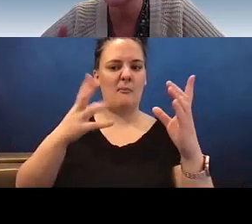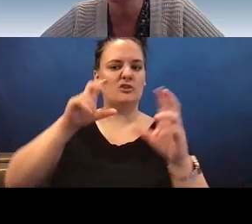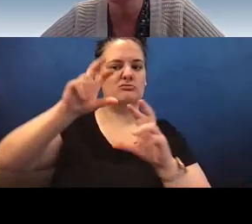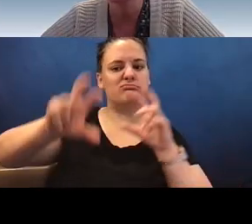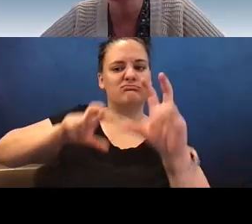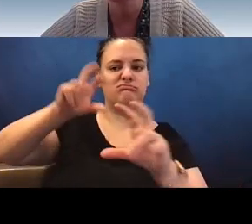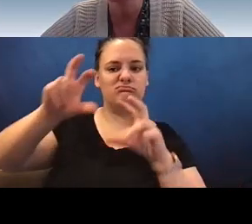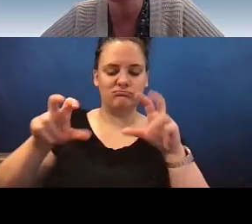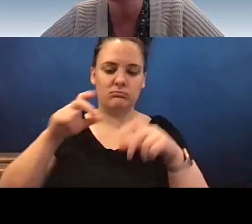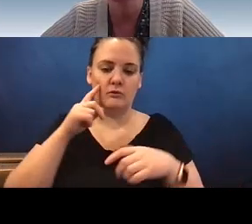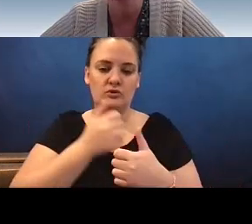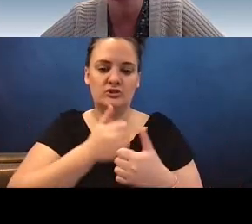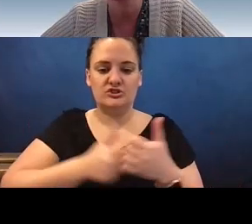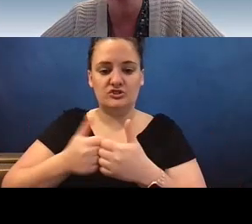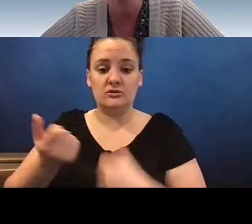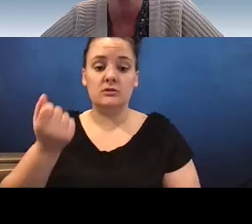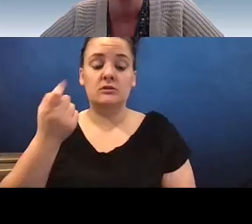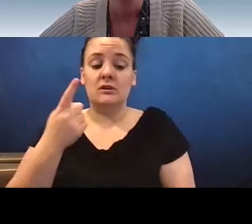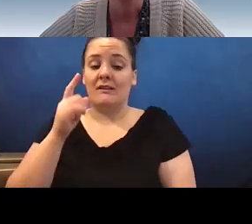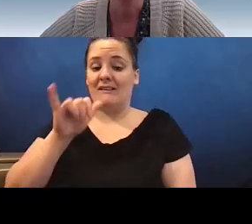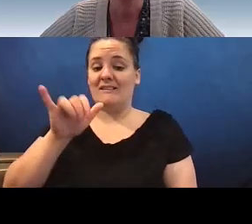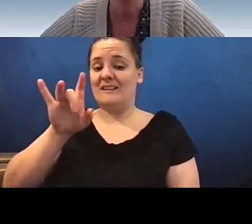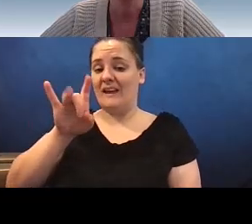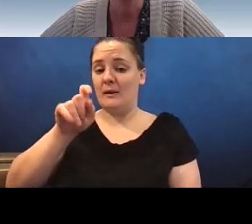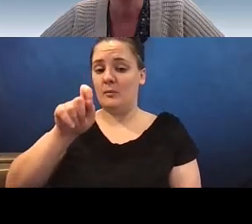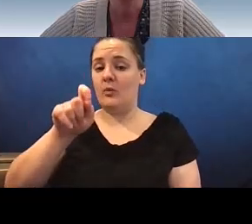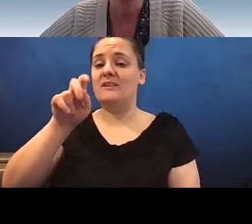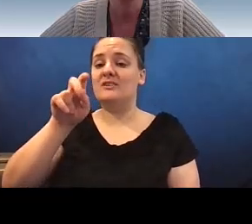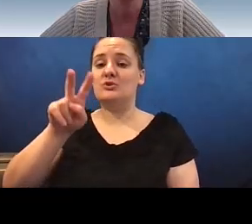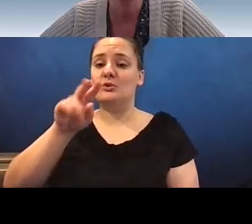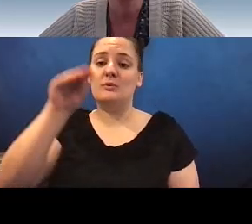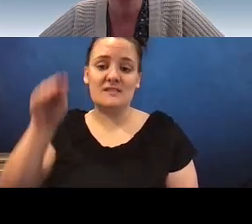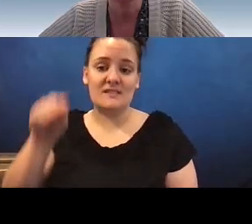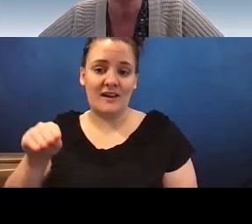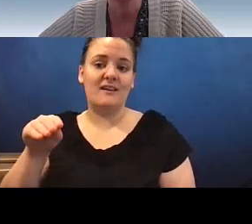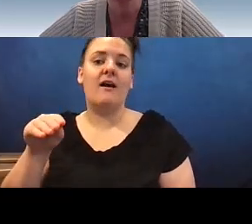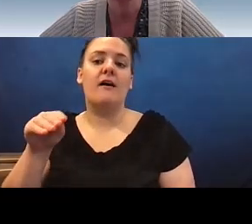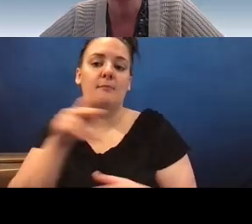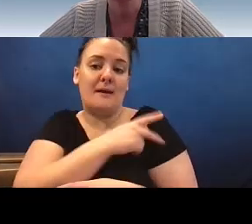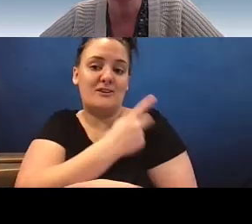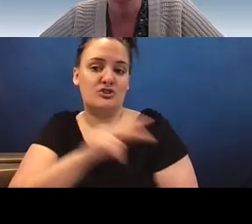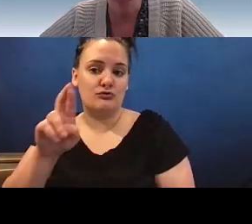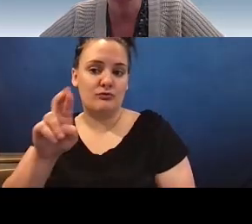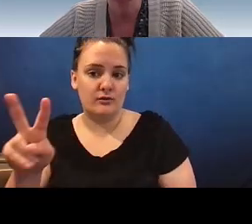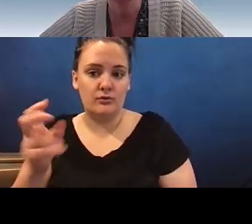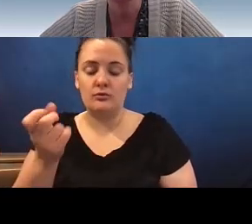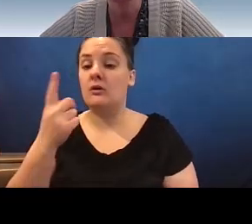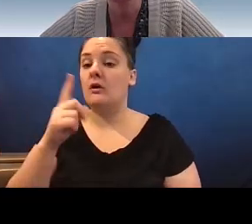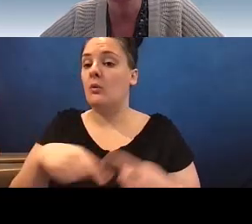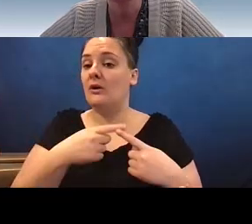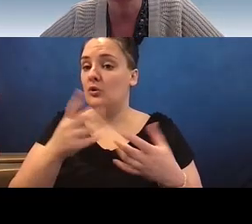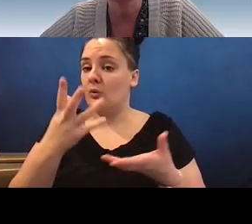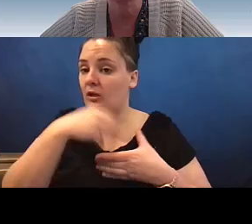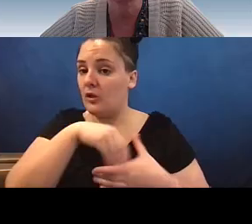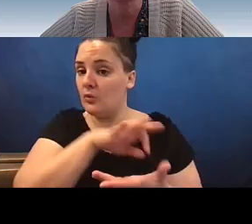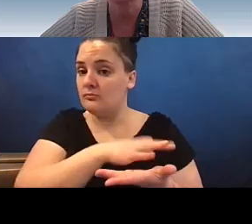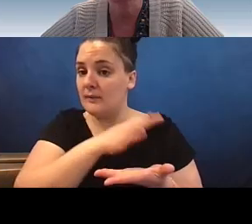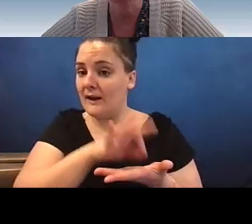slide is 8.2% of patient revenues. And then when you include the Medicaid shortfall, that number increases